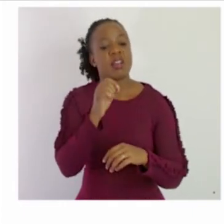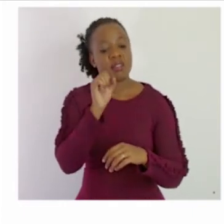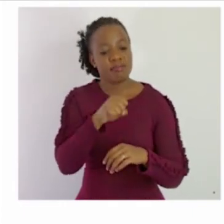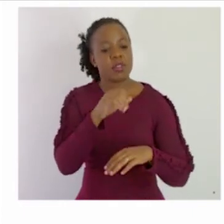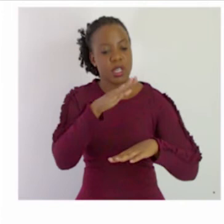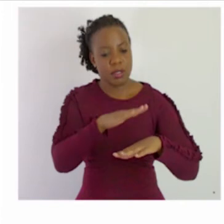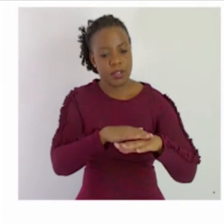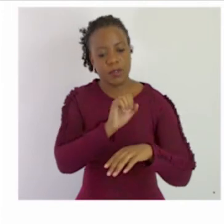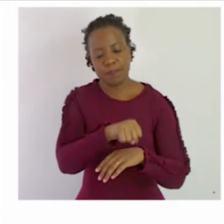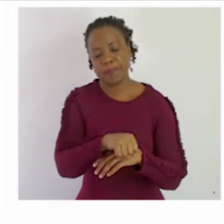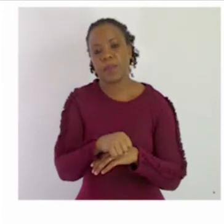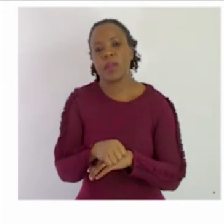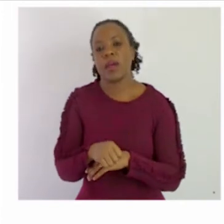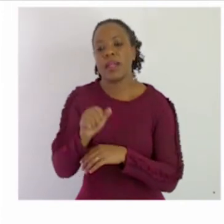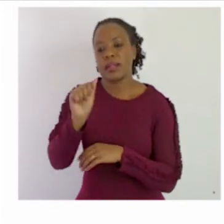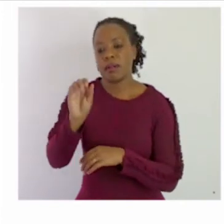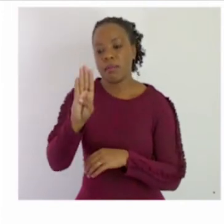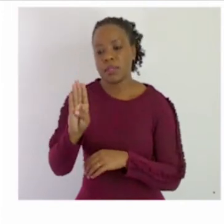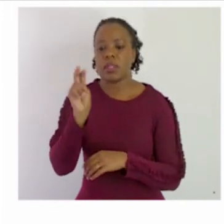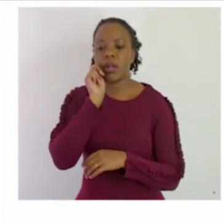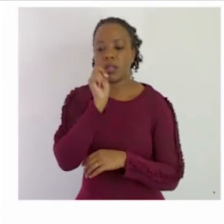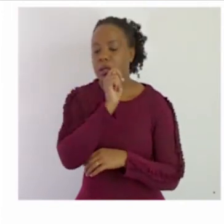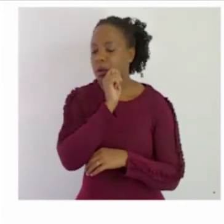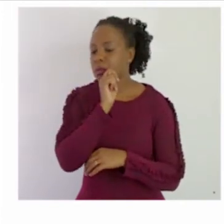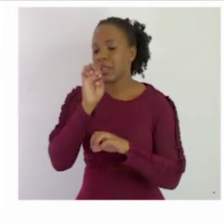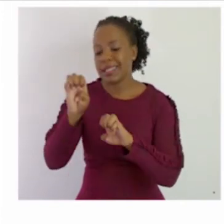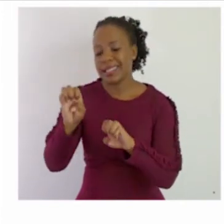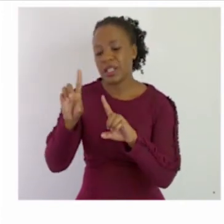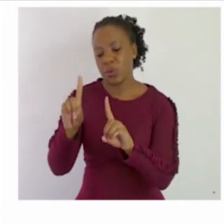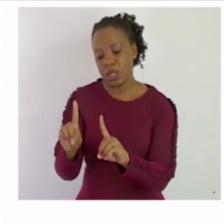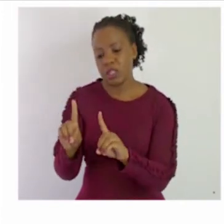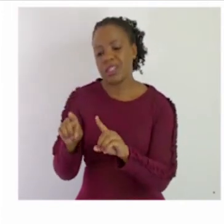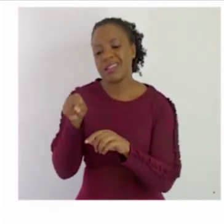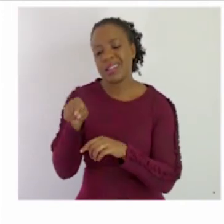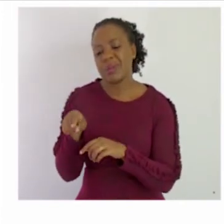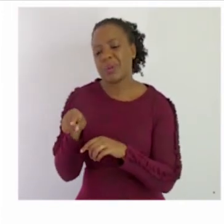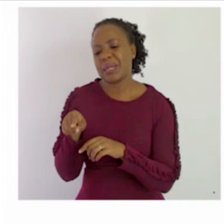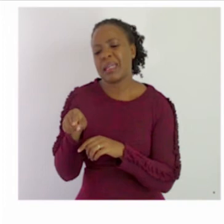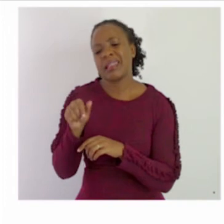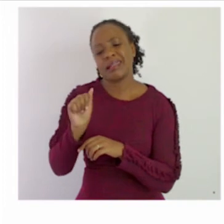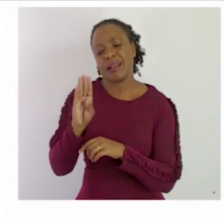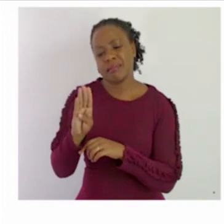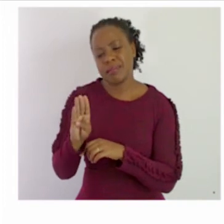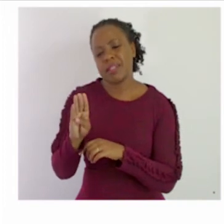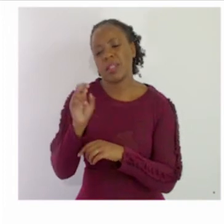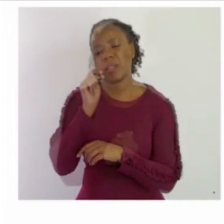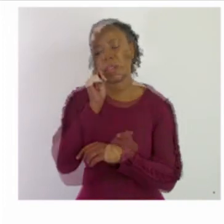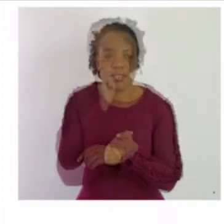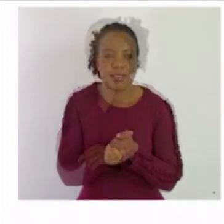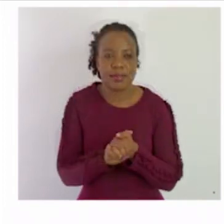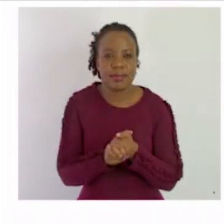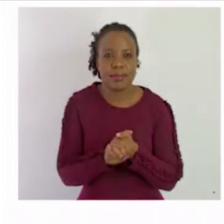is education. Education is our abstract noun, which is intangible and cannot be seen.